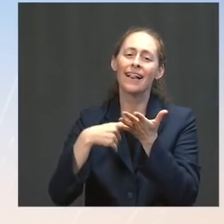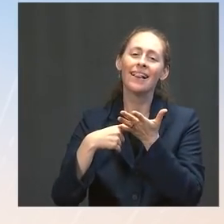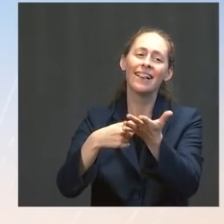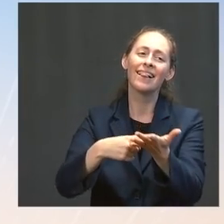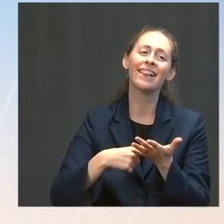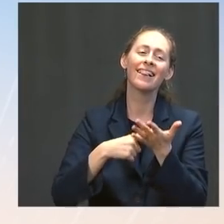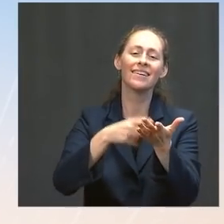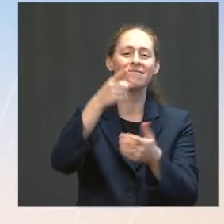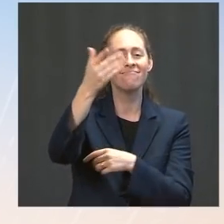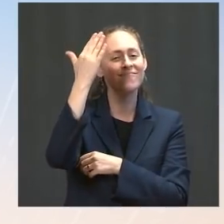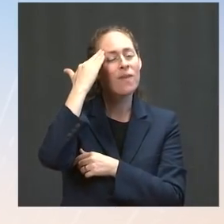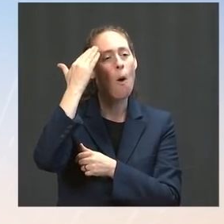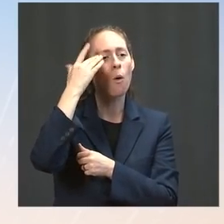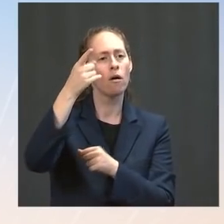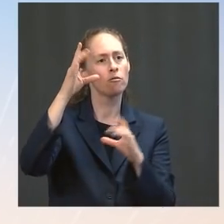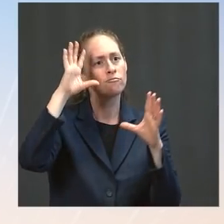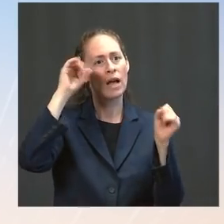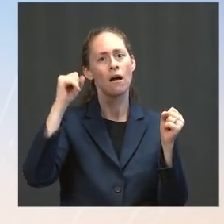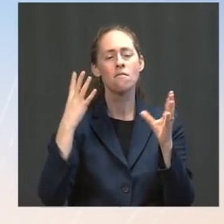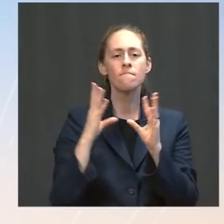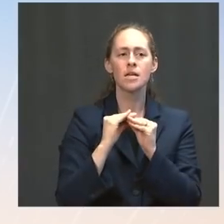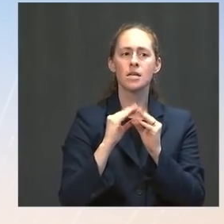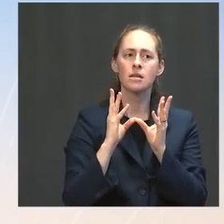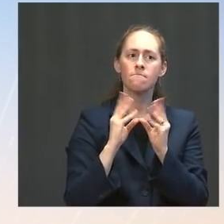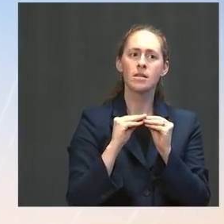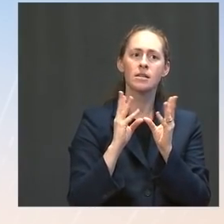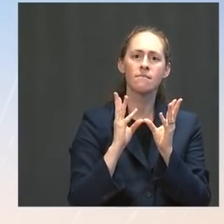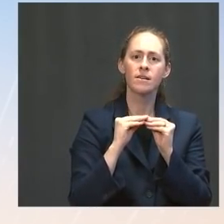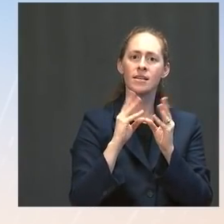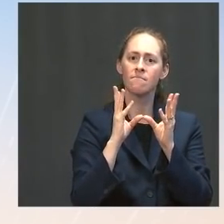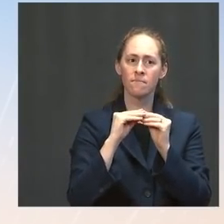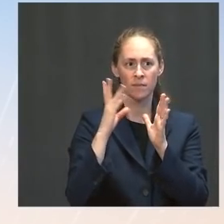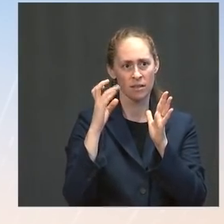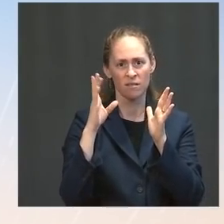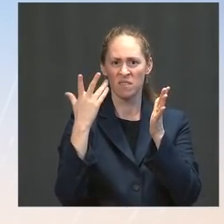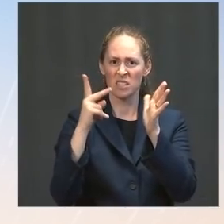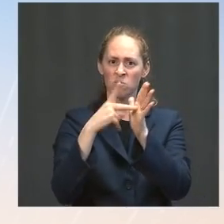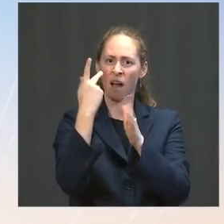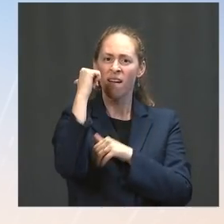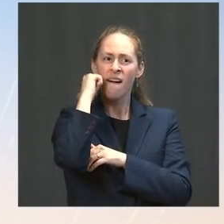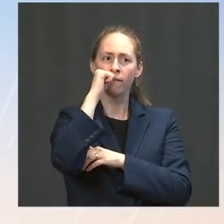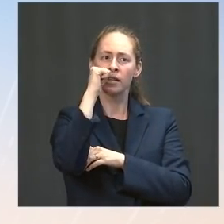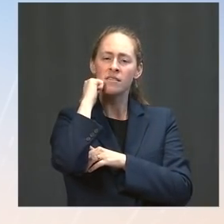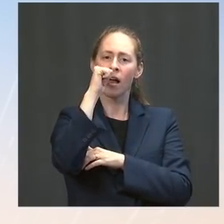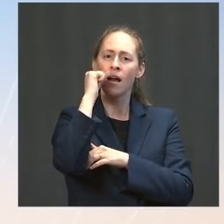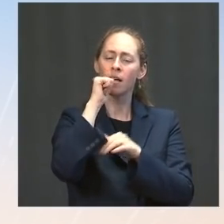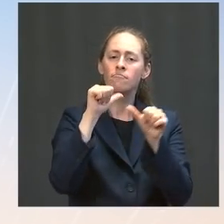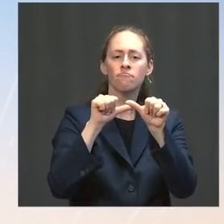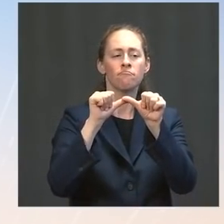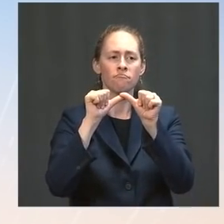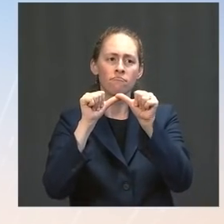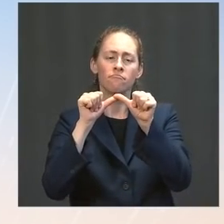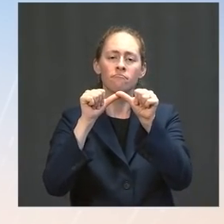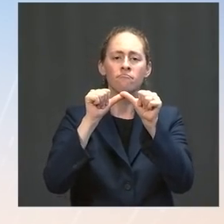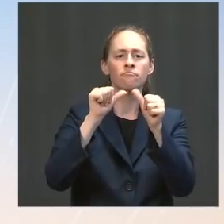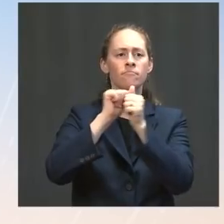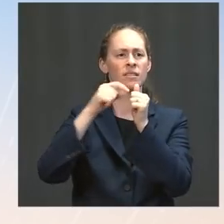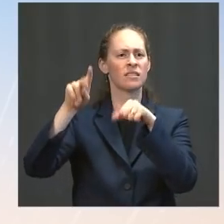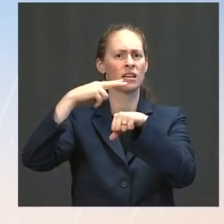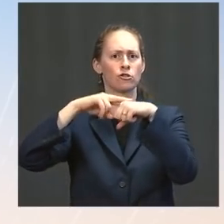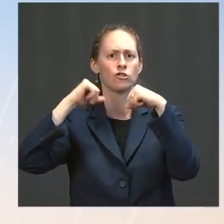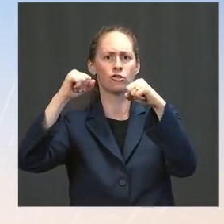syndrome in Vietnam? I don't have any more information, no. Go ahead. Not to belabor the point, I